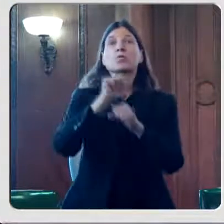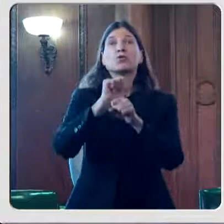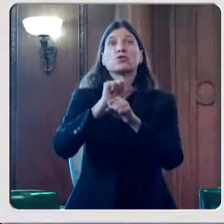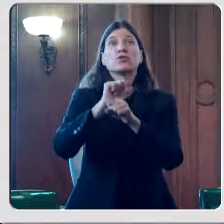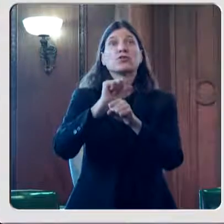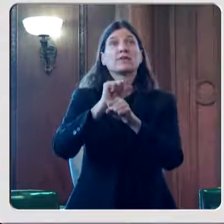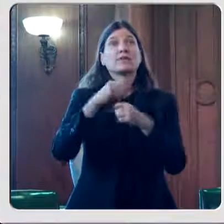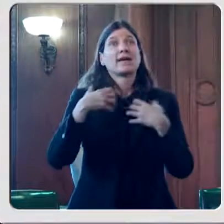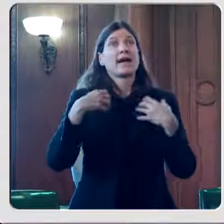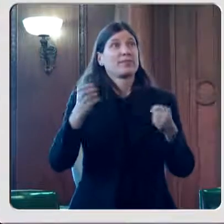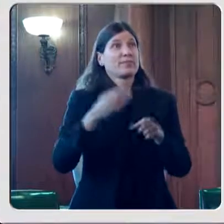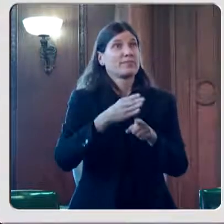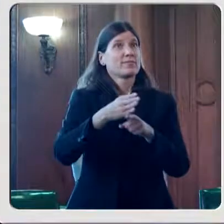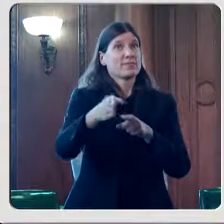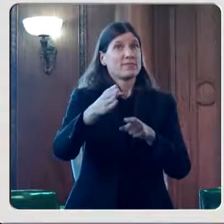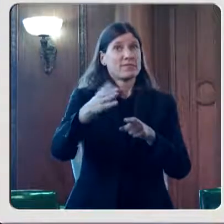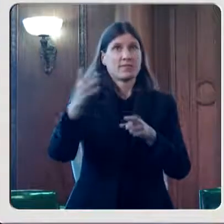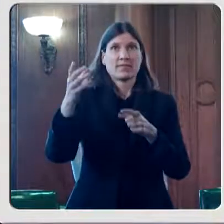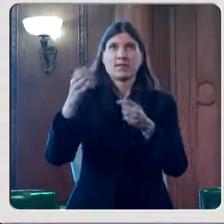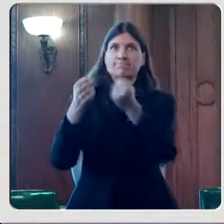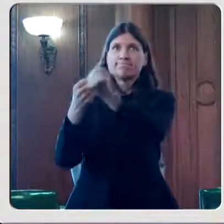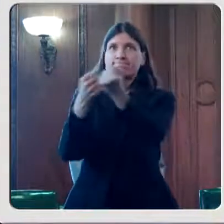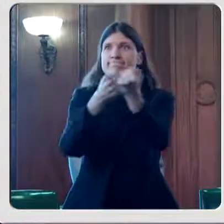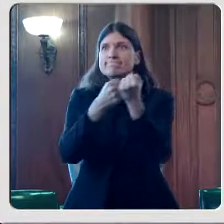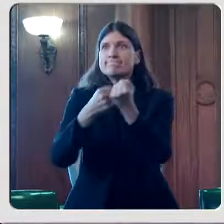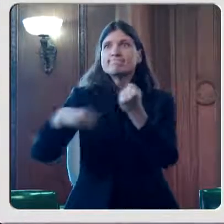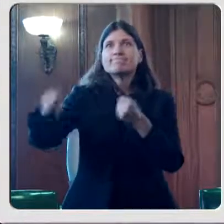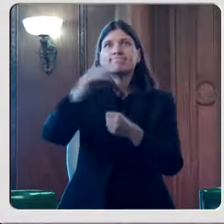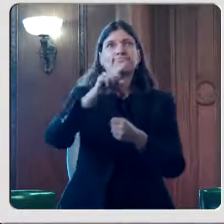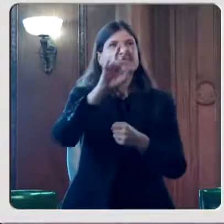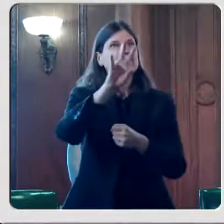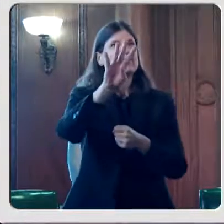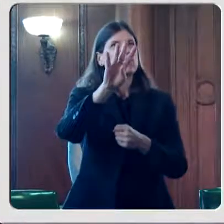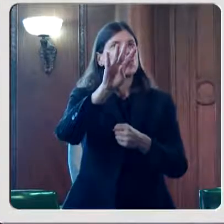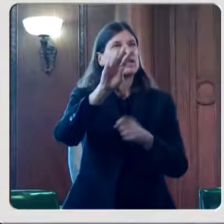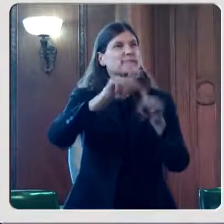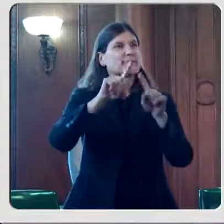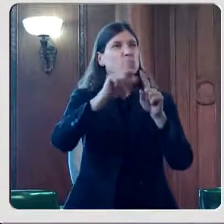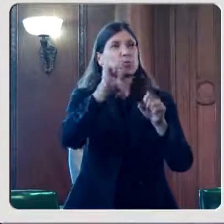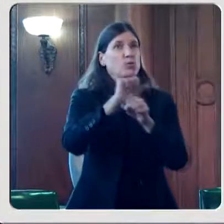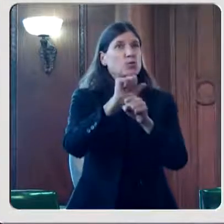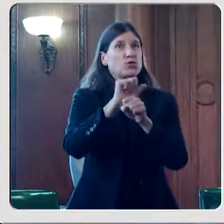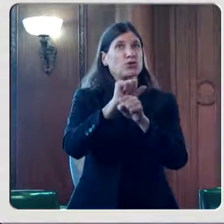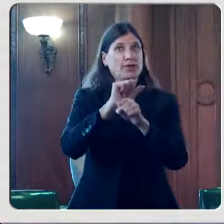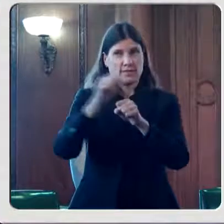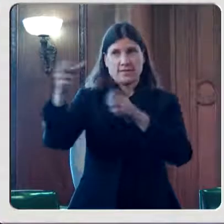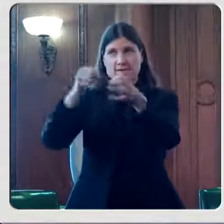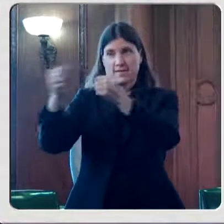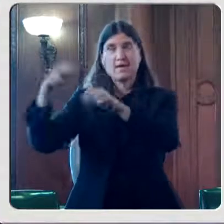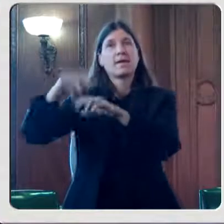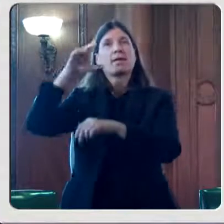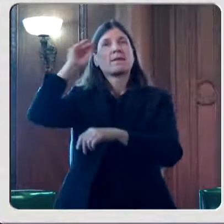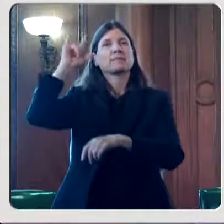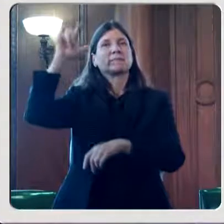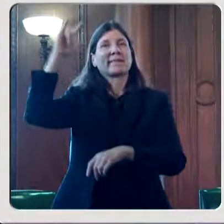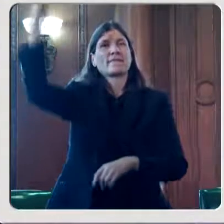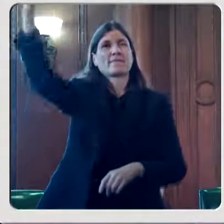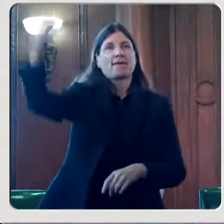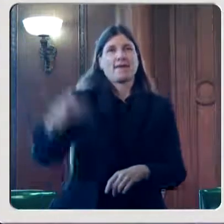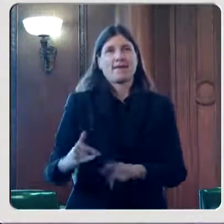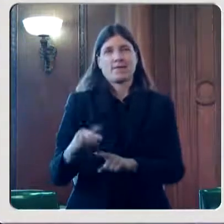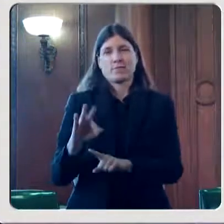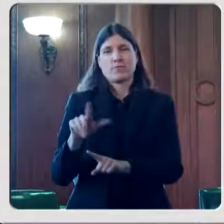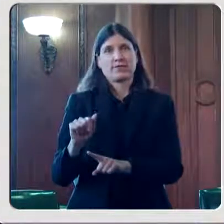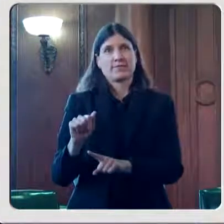a lifetime for many of our healthcare heroes here in New England. And there were a couple of our colleagues from Trinity Health of New England who